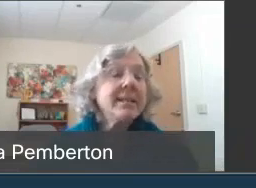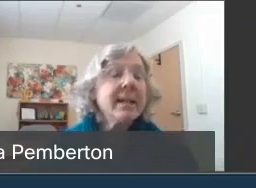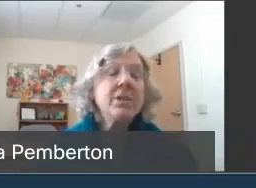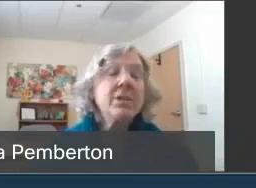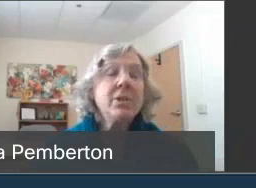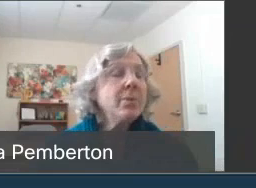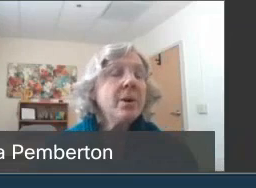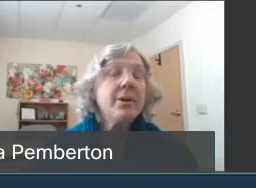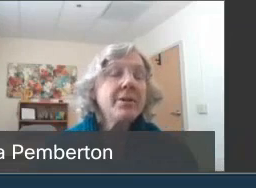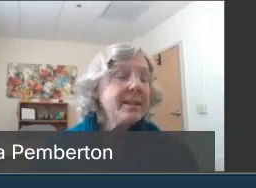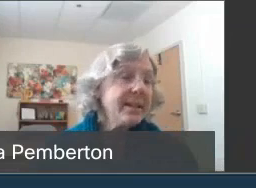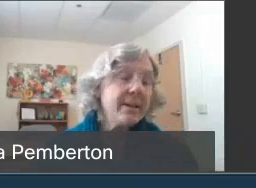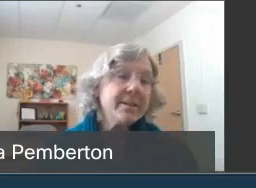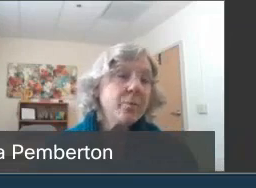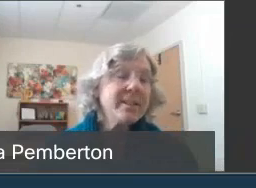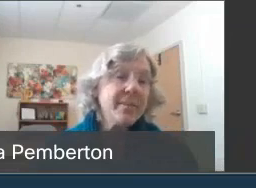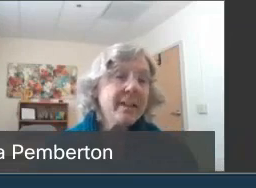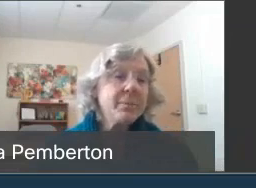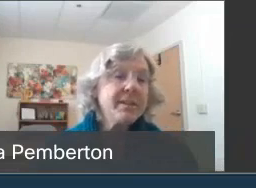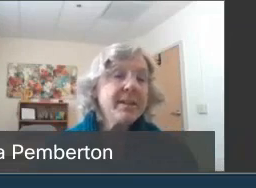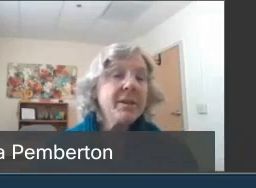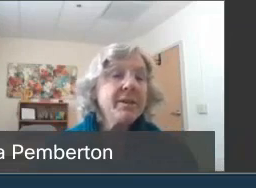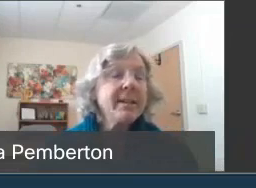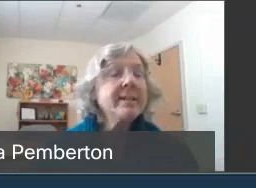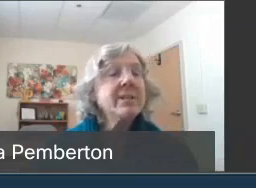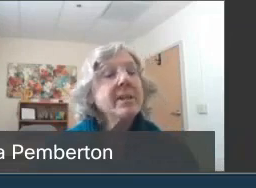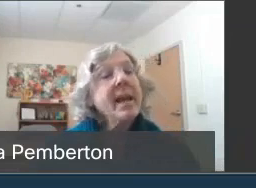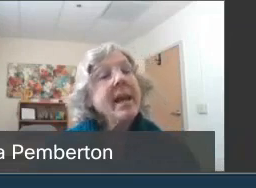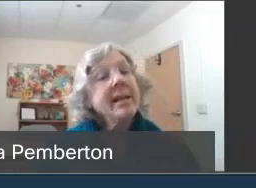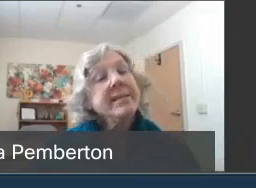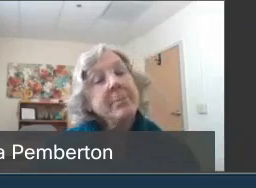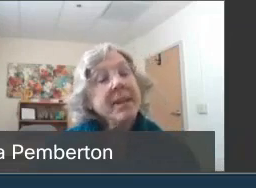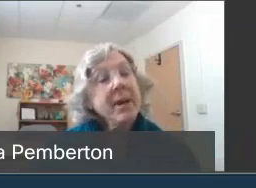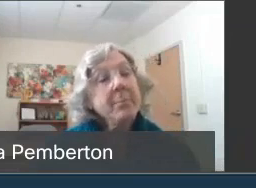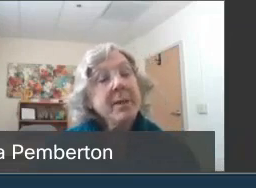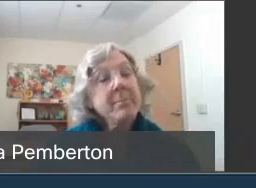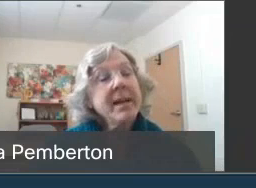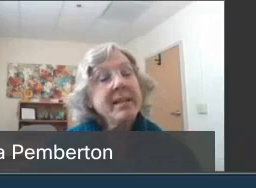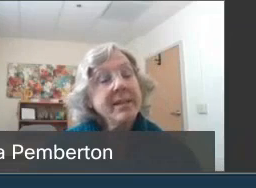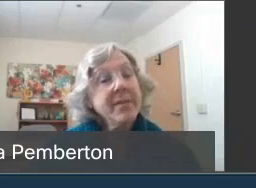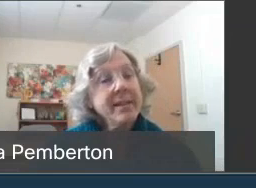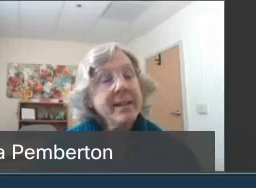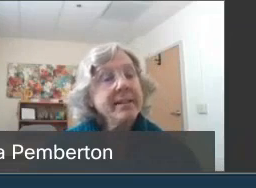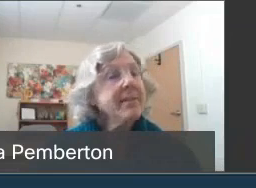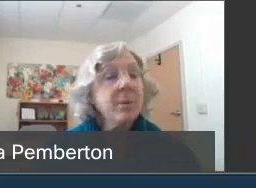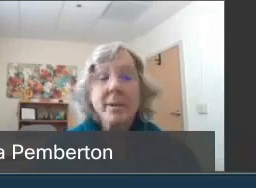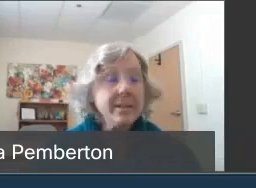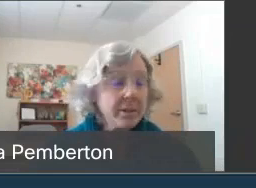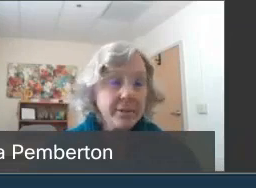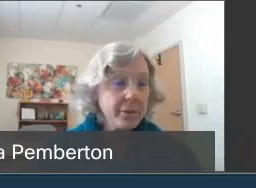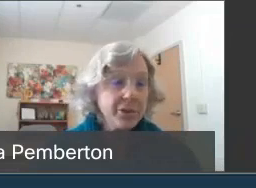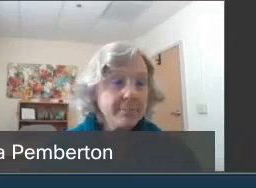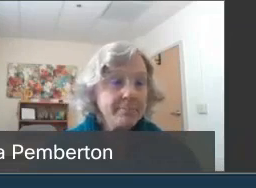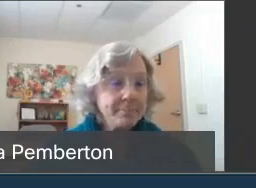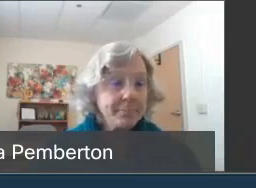our psych tech knew all the ins and outs of what's available in the community and is able to help them identify things if it